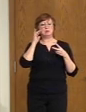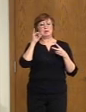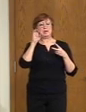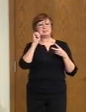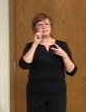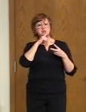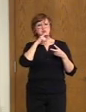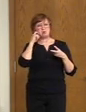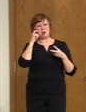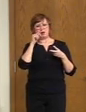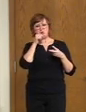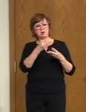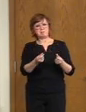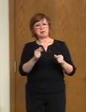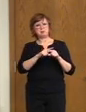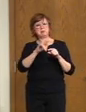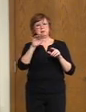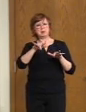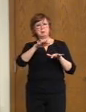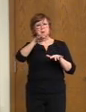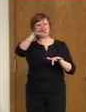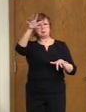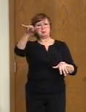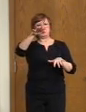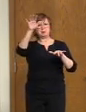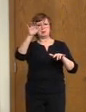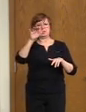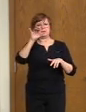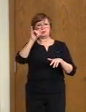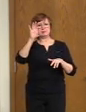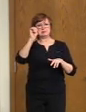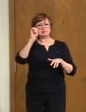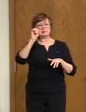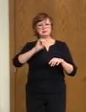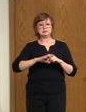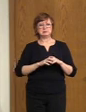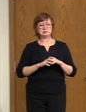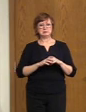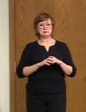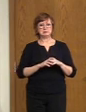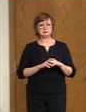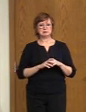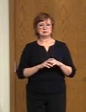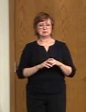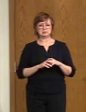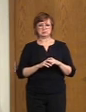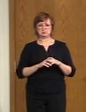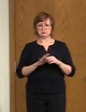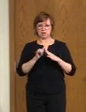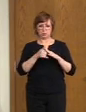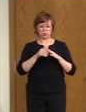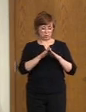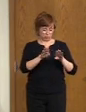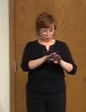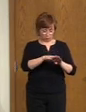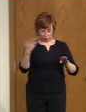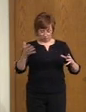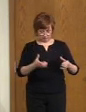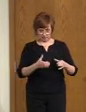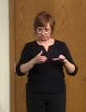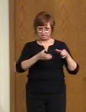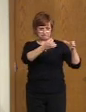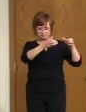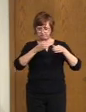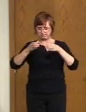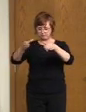can open it, how long basically after opening it can be viable in the freezer, and then afterwards in the fridge.